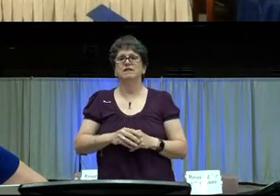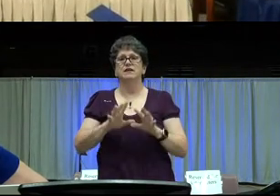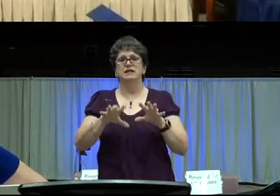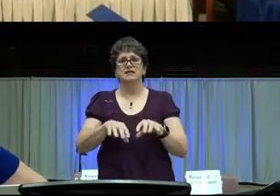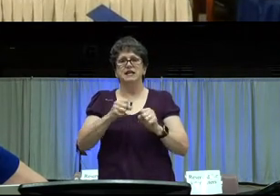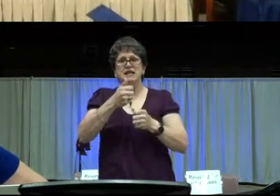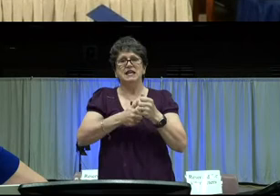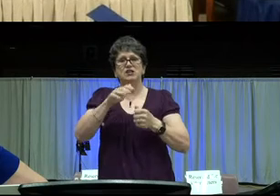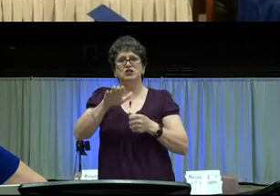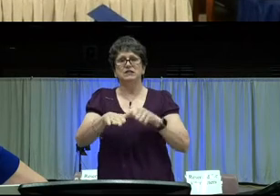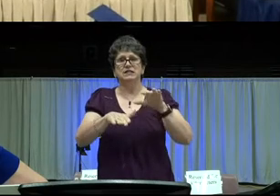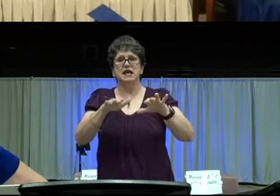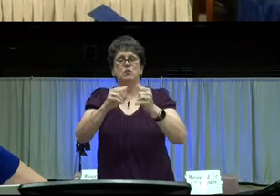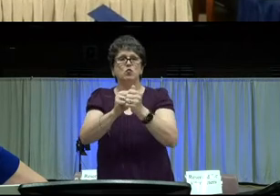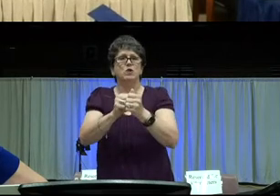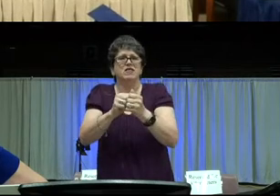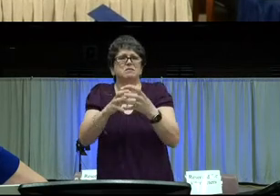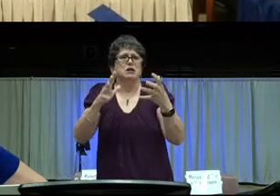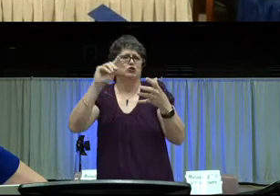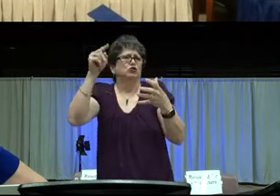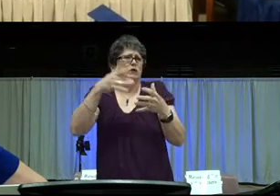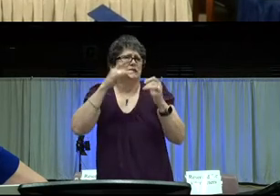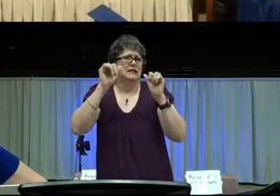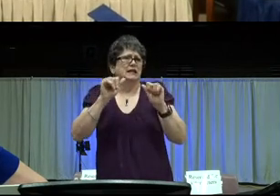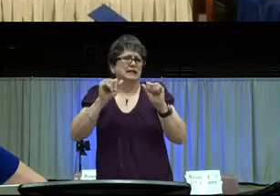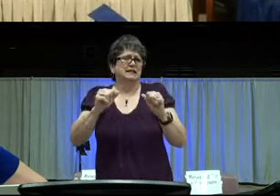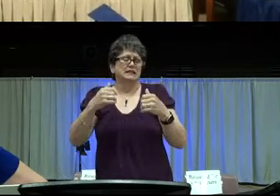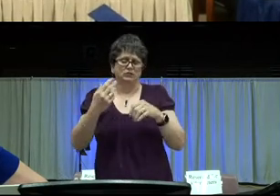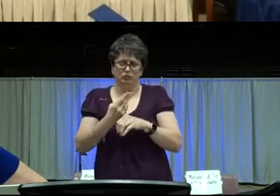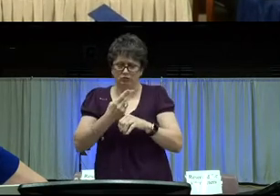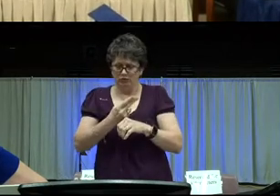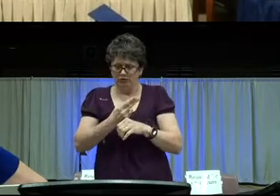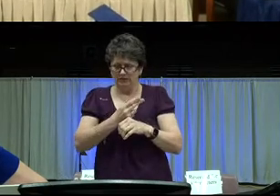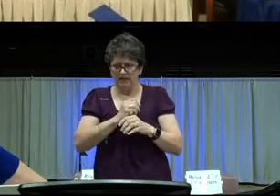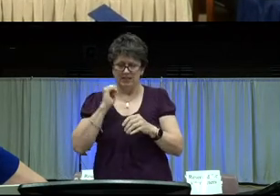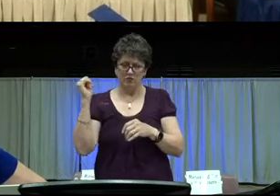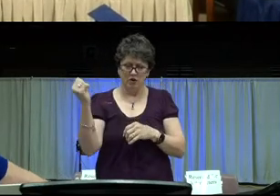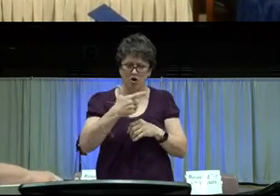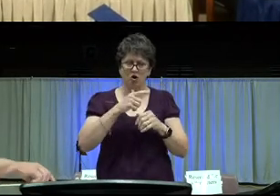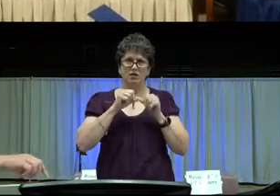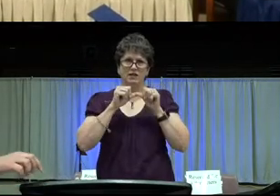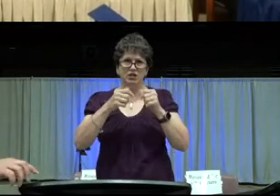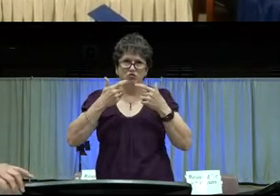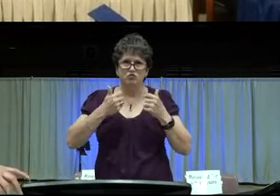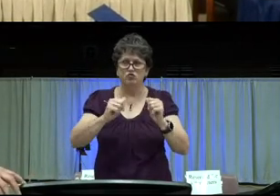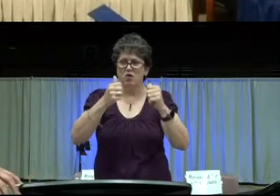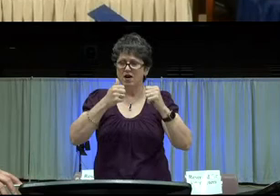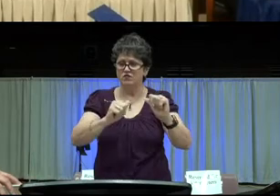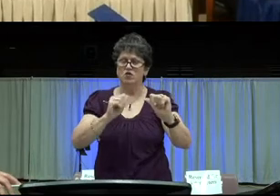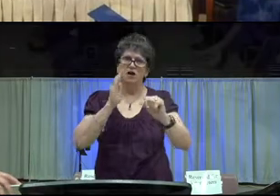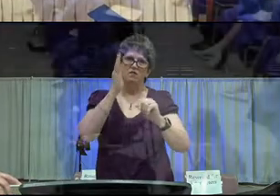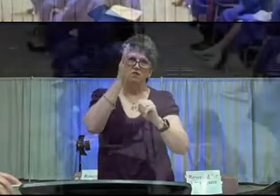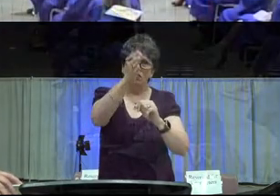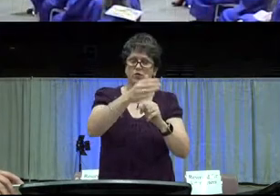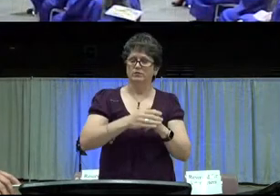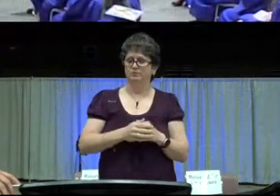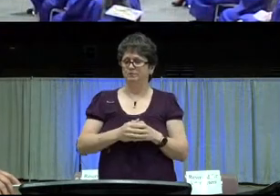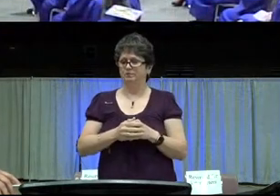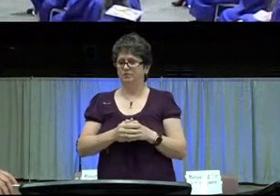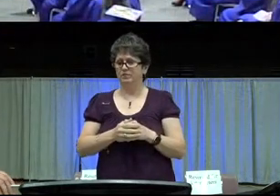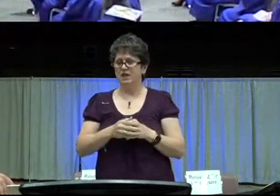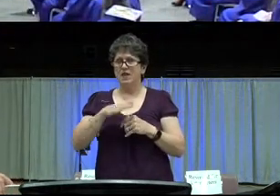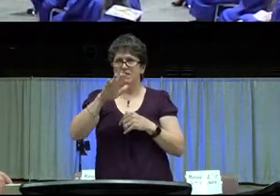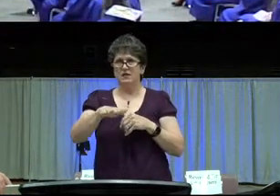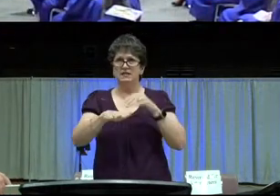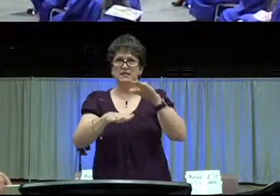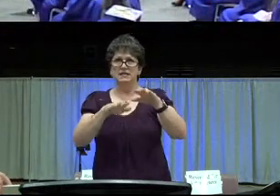taking each step with as much grace as I can muster, as we all continue to stride forward. The